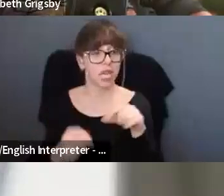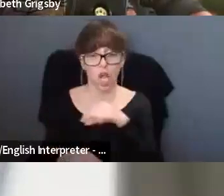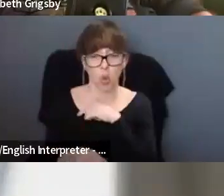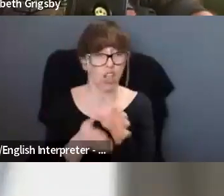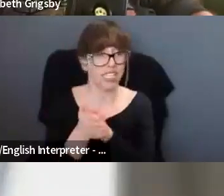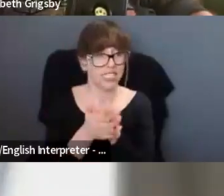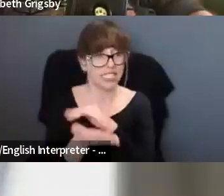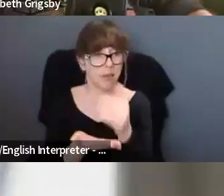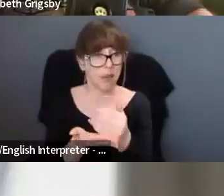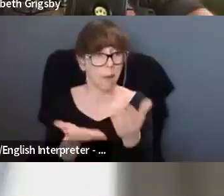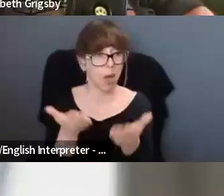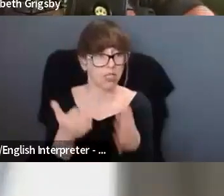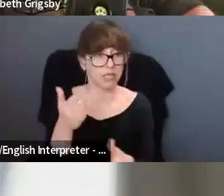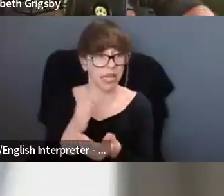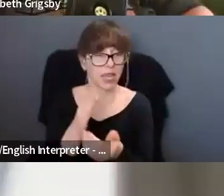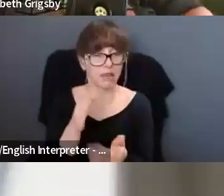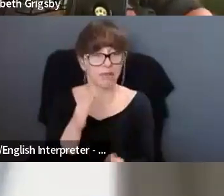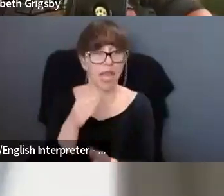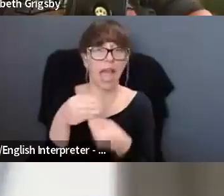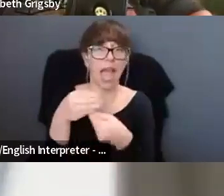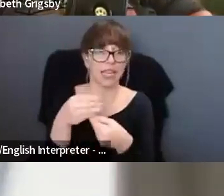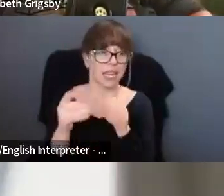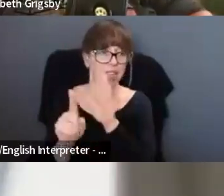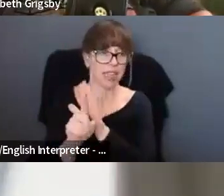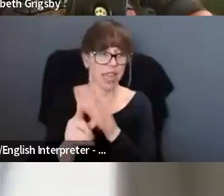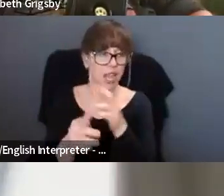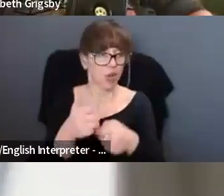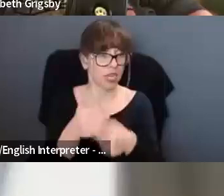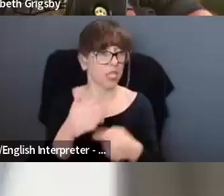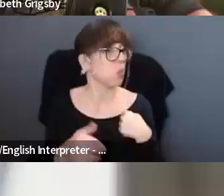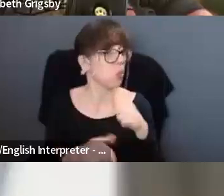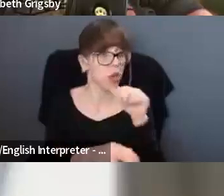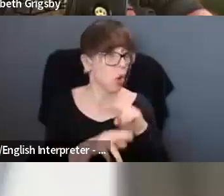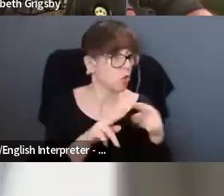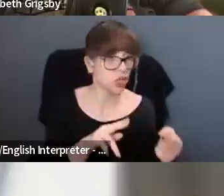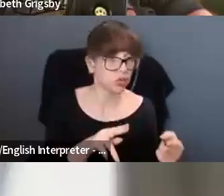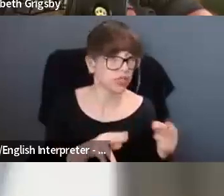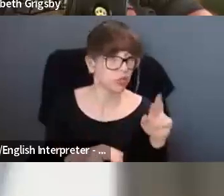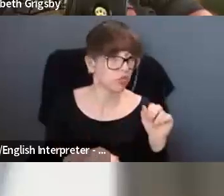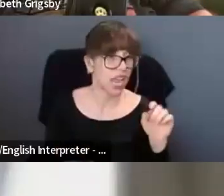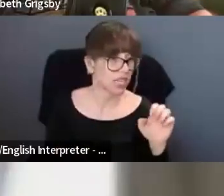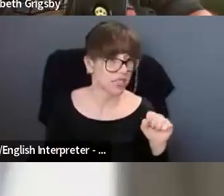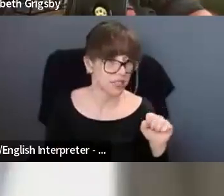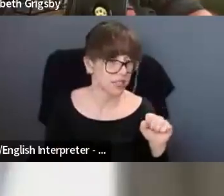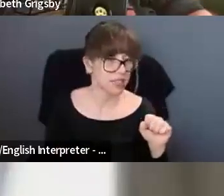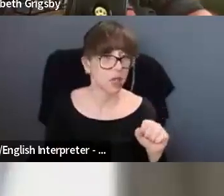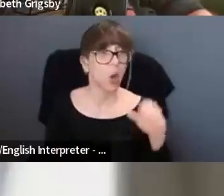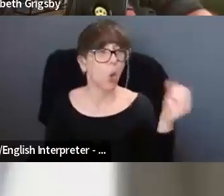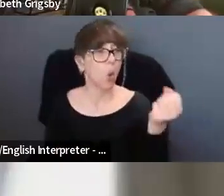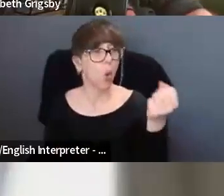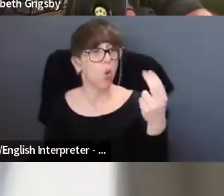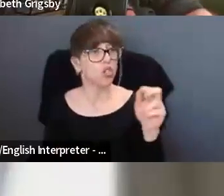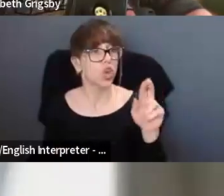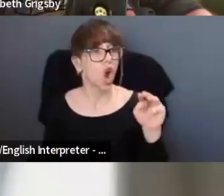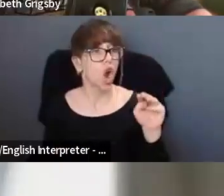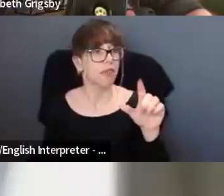amount possibly that is added to their rates. We are not going to be reducing rates. We will hold, folks that are hold harmless for anyone